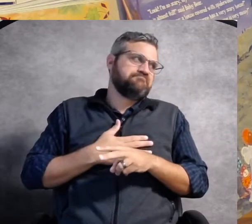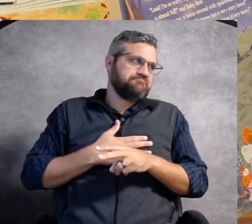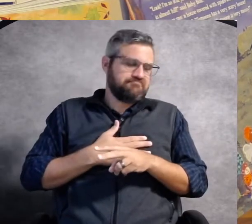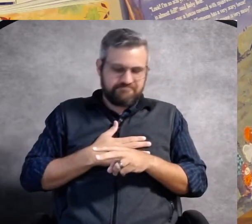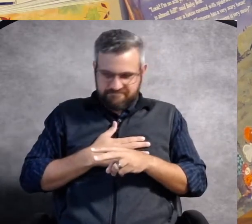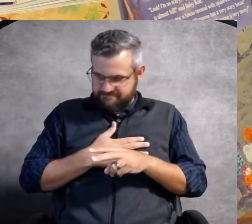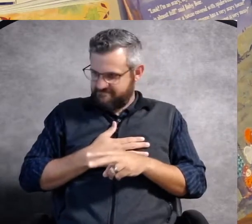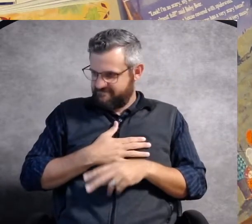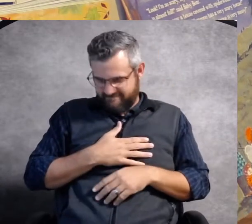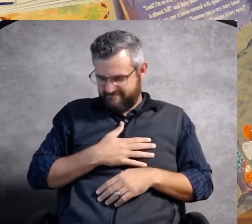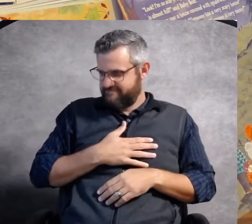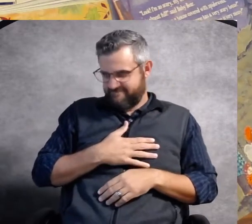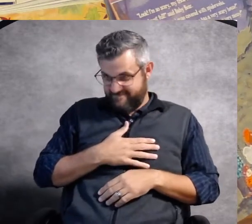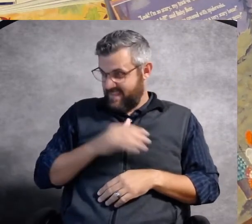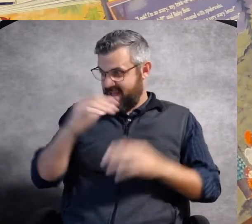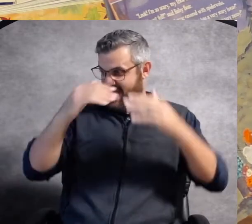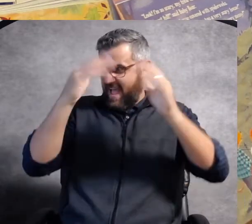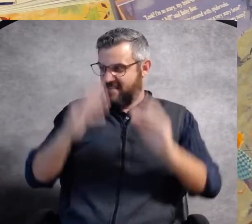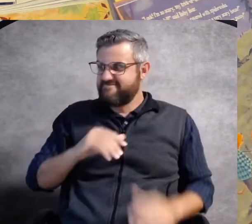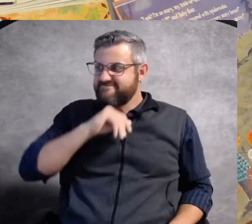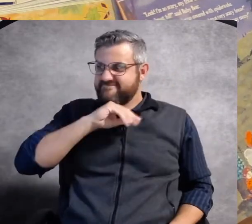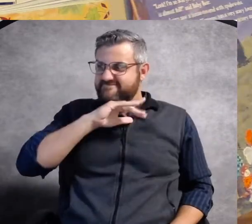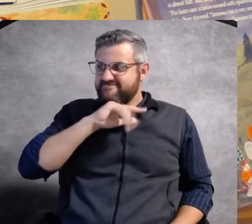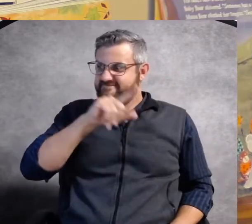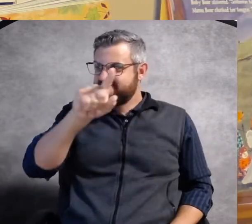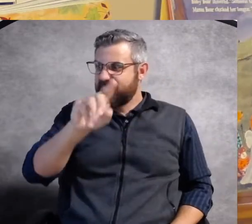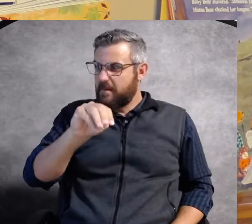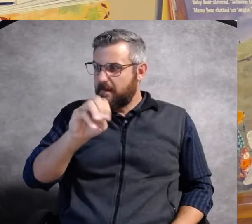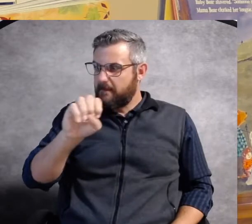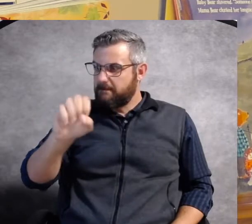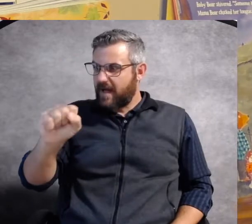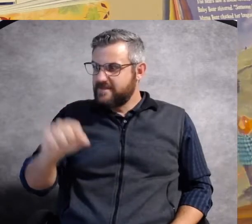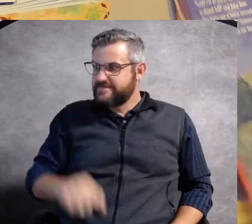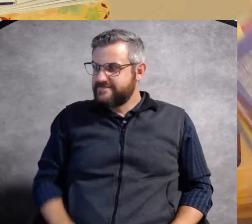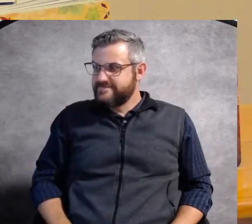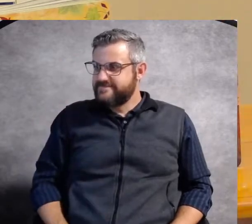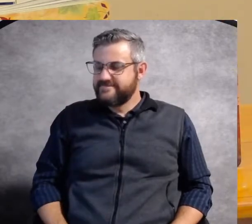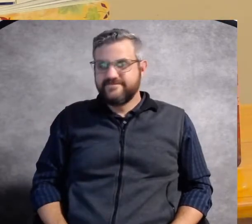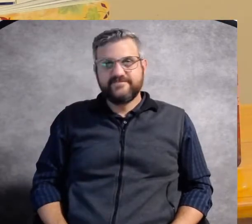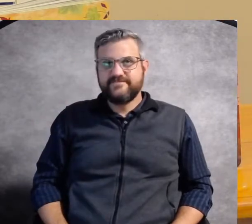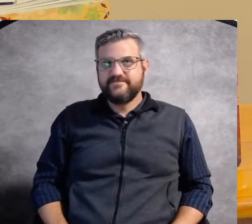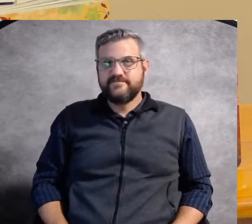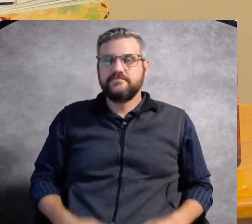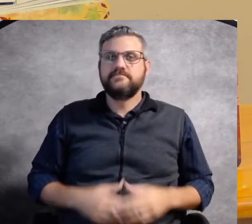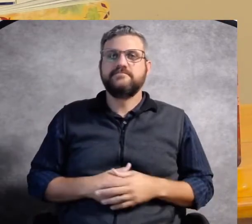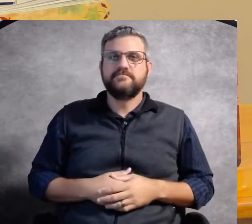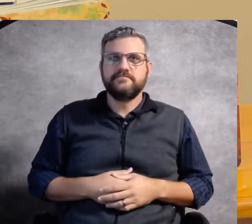chuckled. Someone is also very messy.